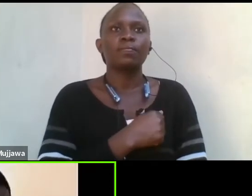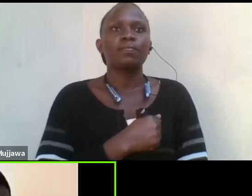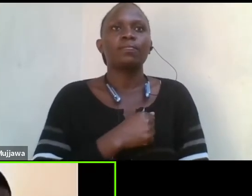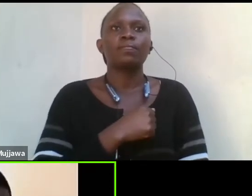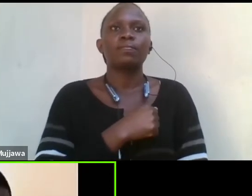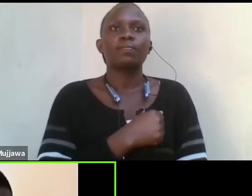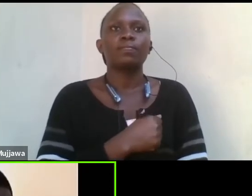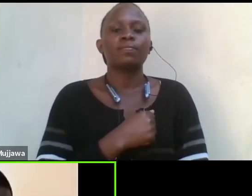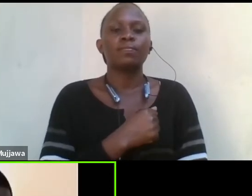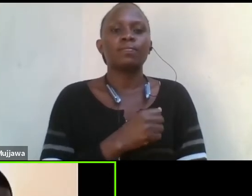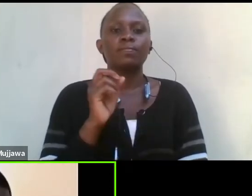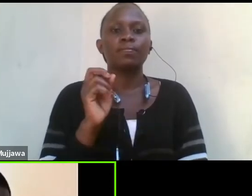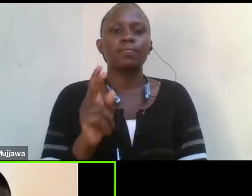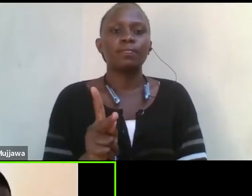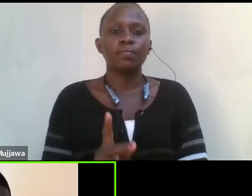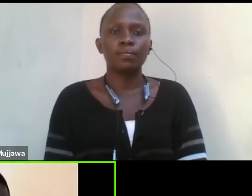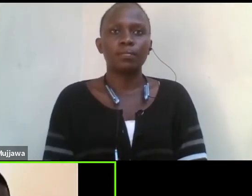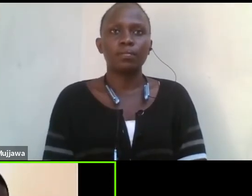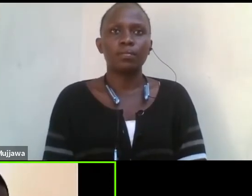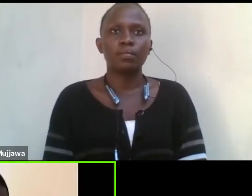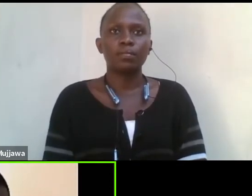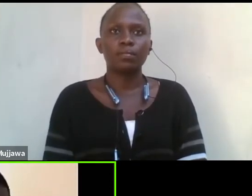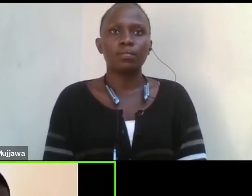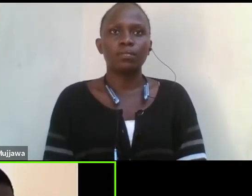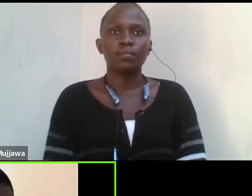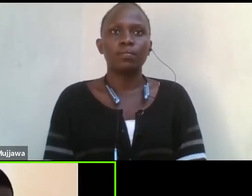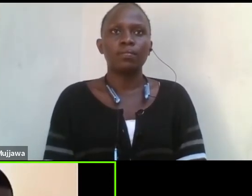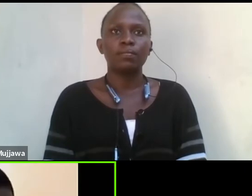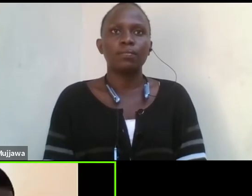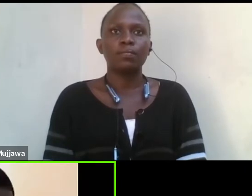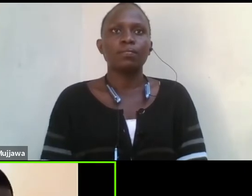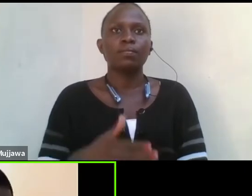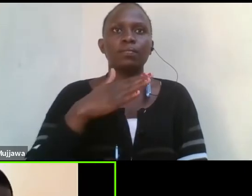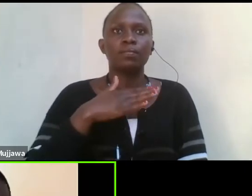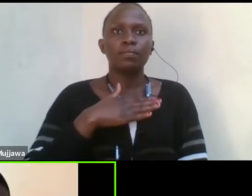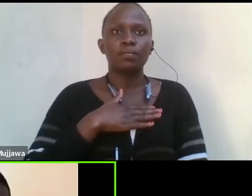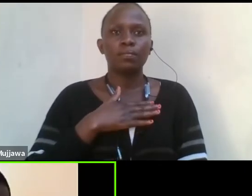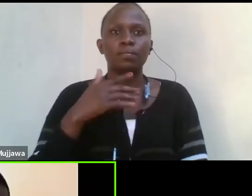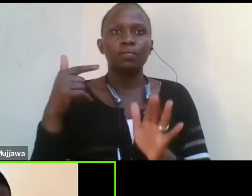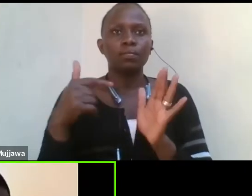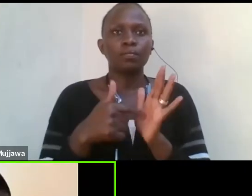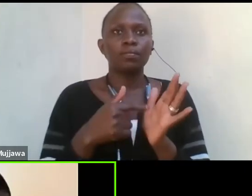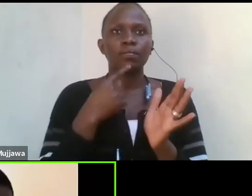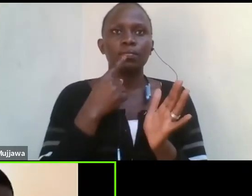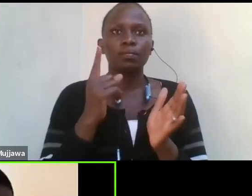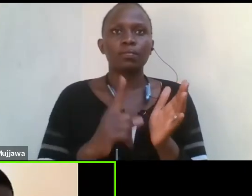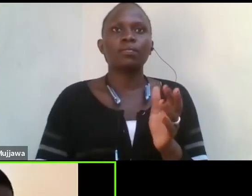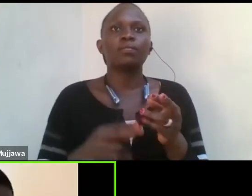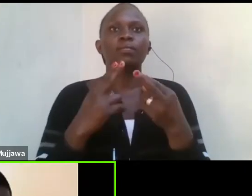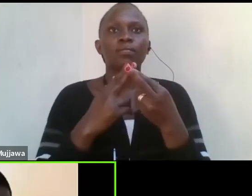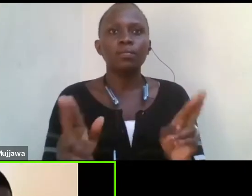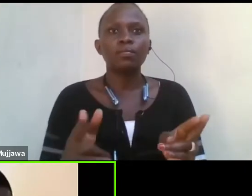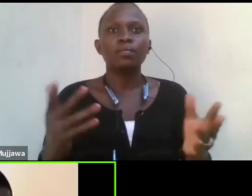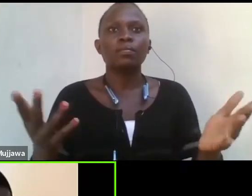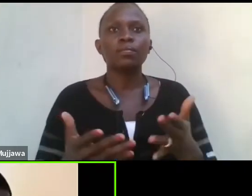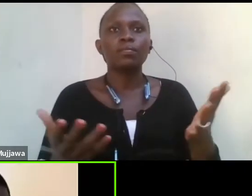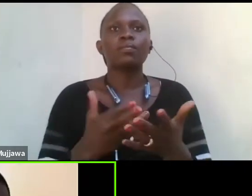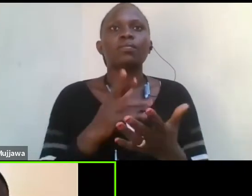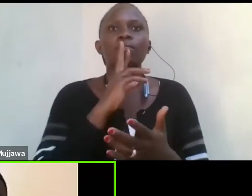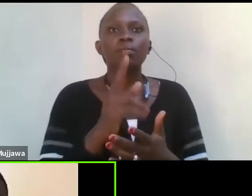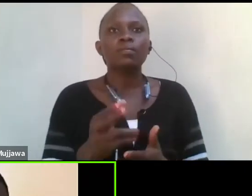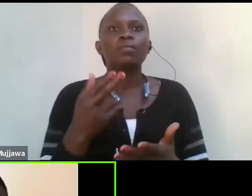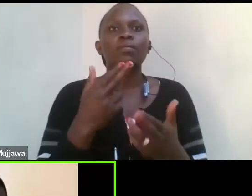Okay, just to skip back a little, it's just to say that my main point earlier was to say start. Start where you are, start with what you